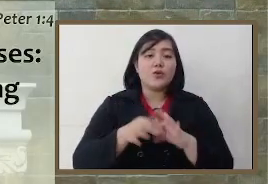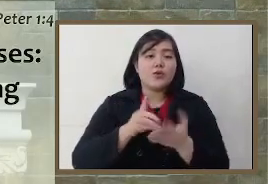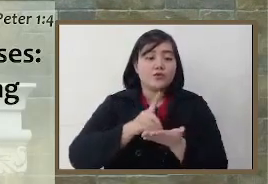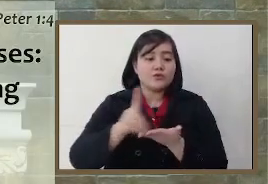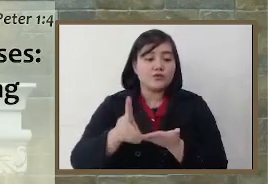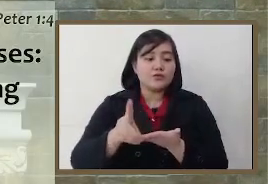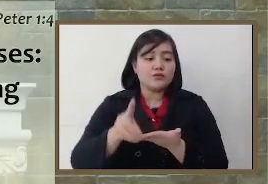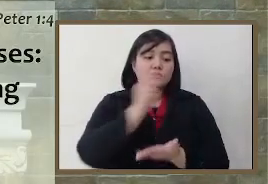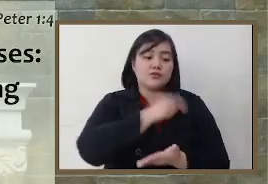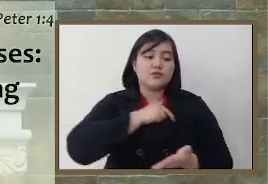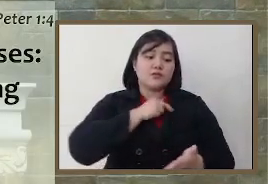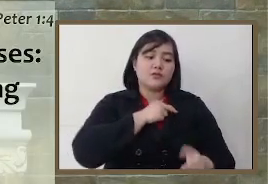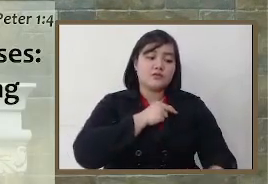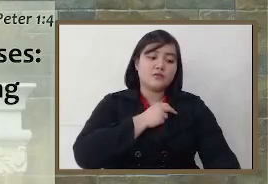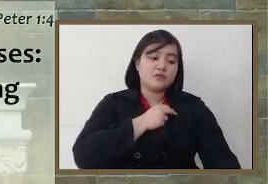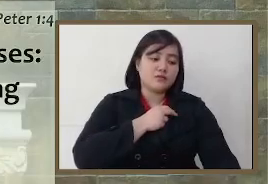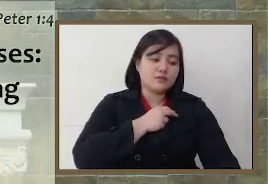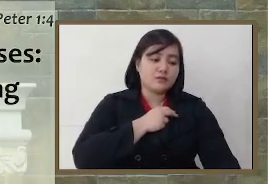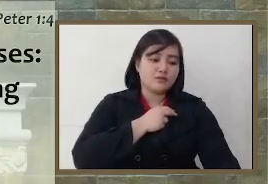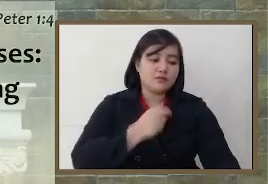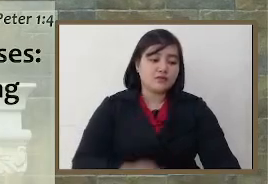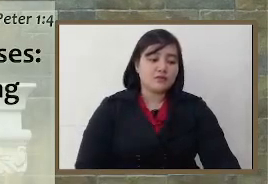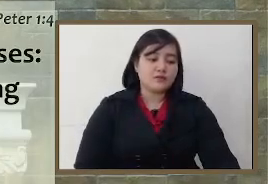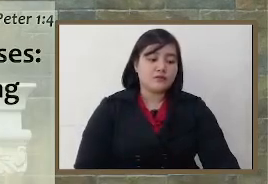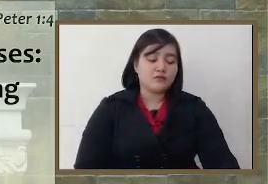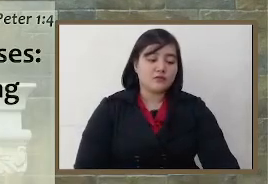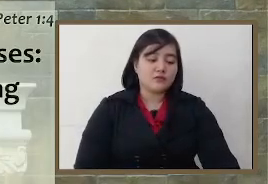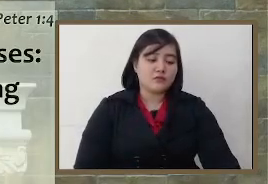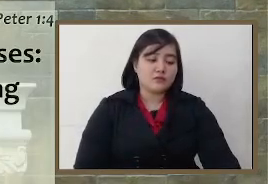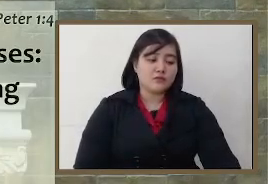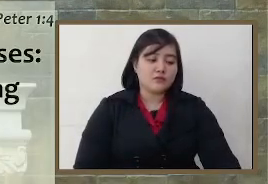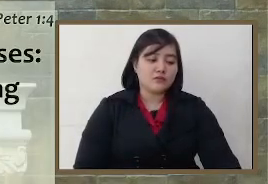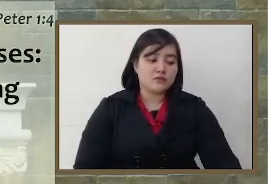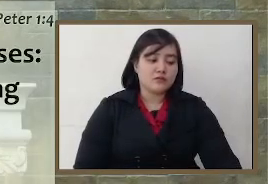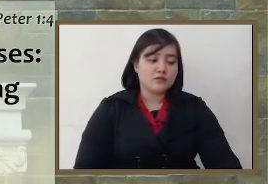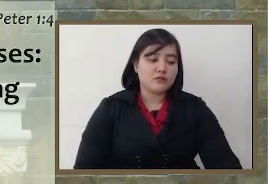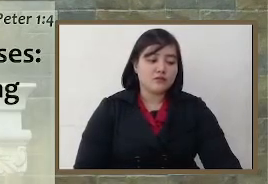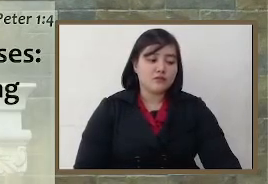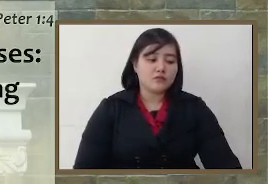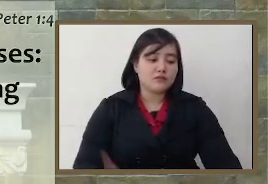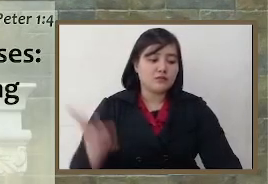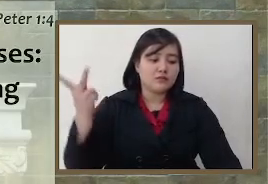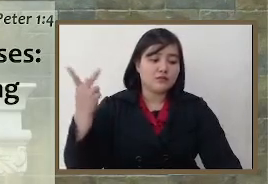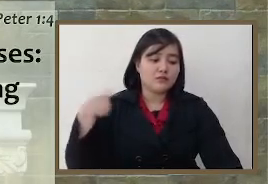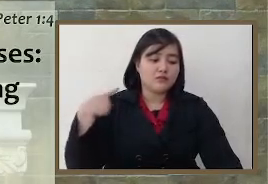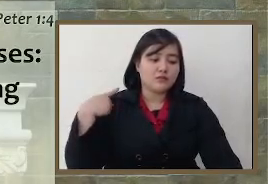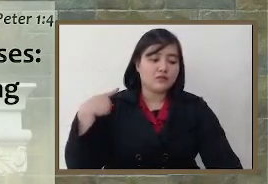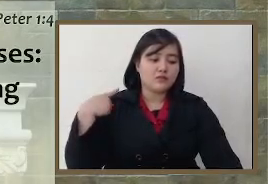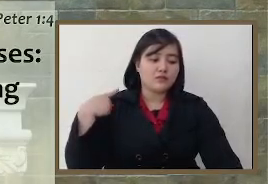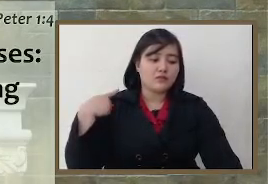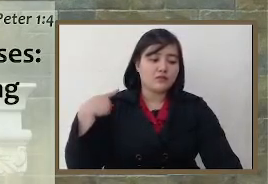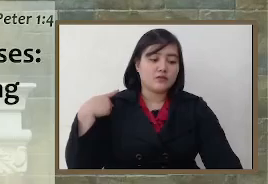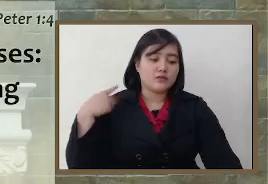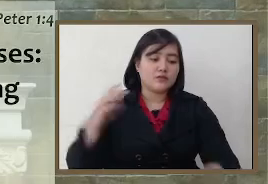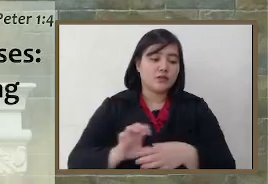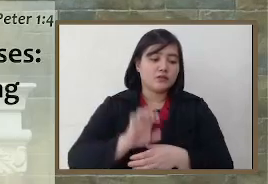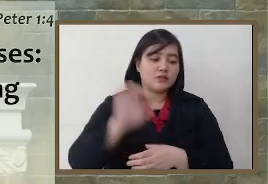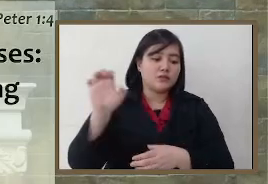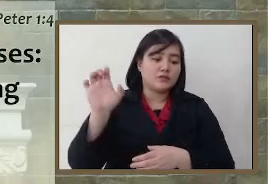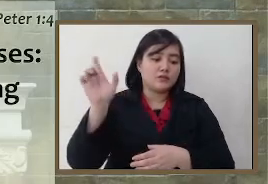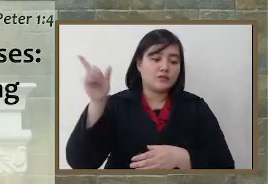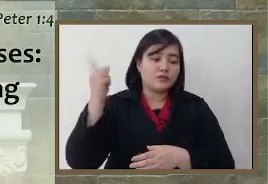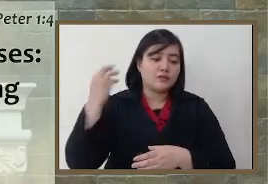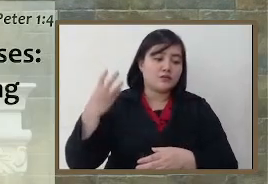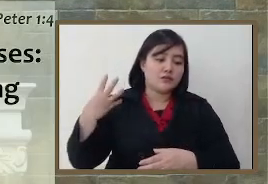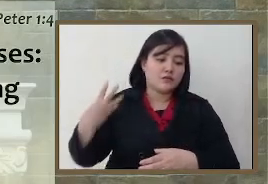divine nature. All right? Let's keep going. Having escaped the corruption that is in